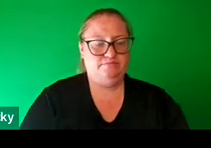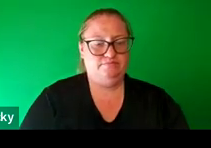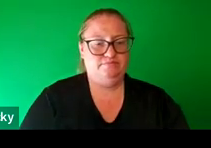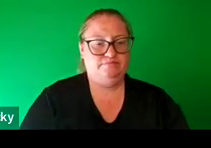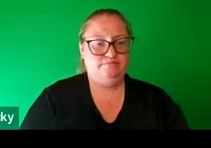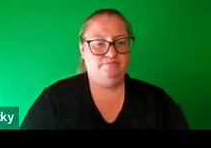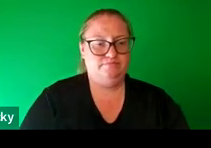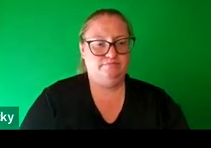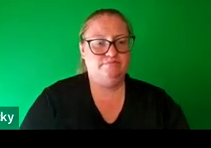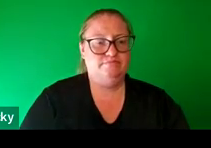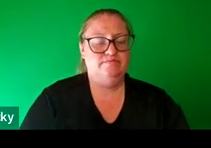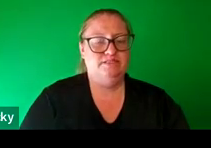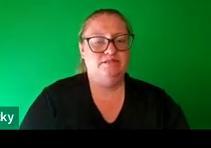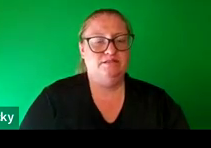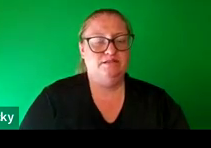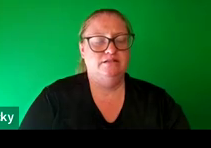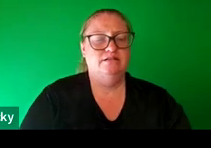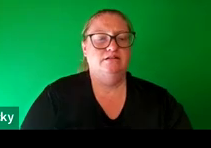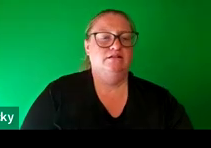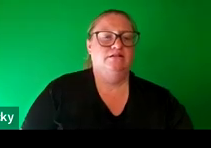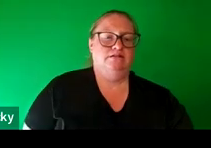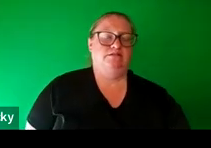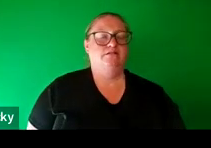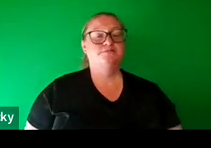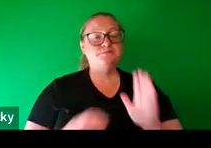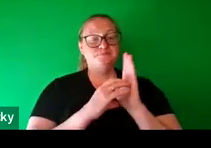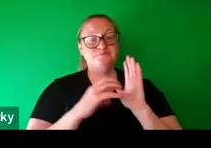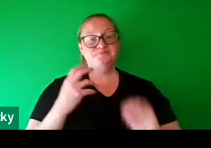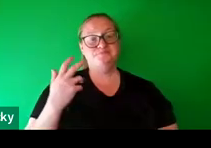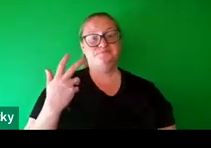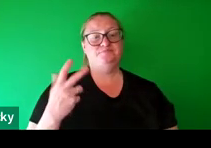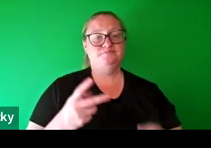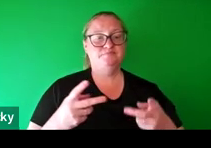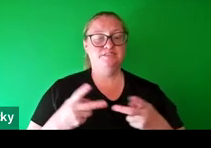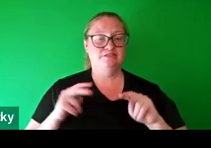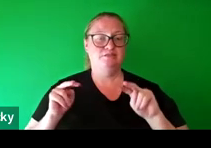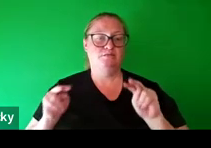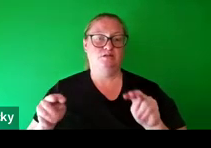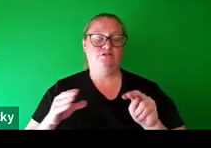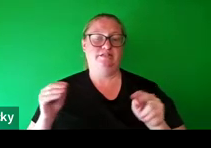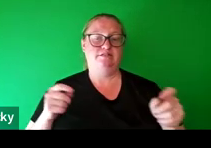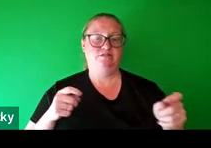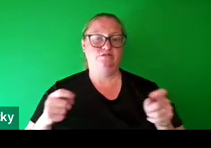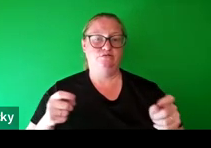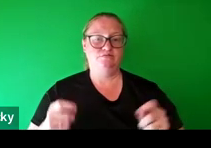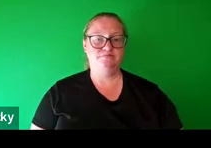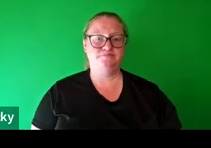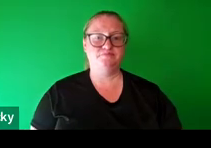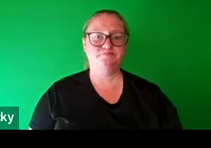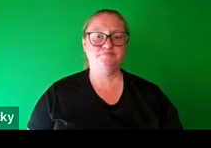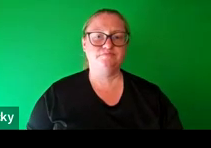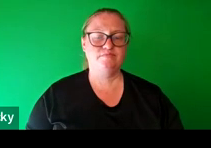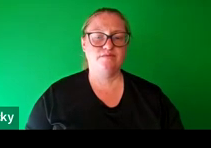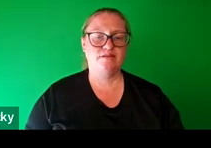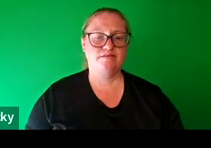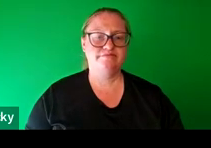Okay, well, moved into section three, position monitoring and control. So I'll continue with